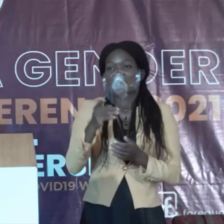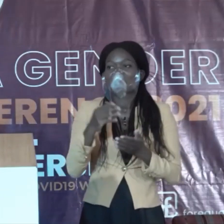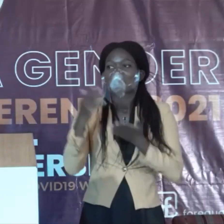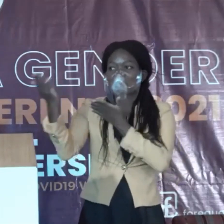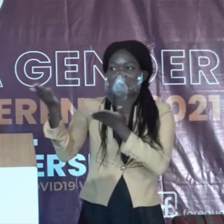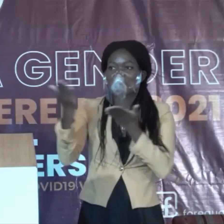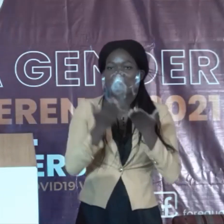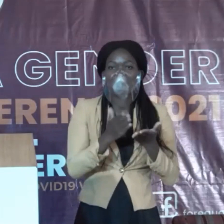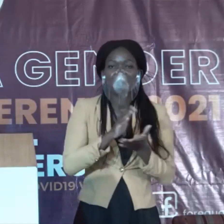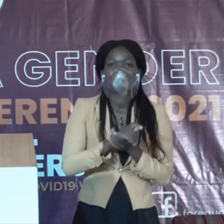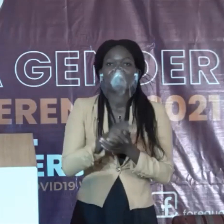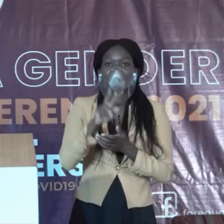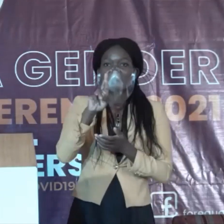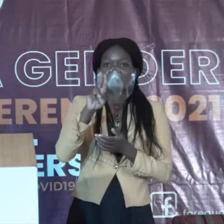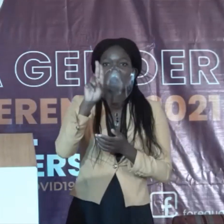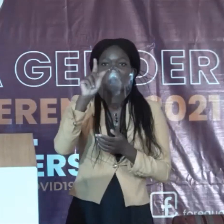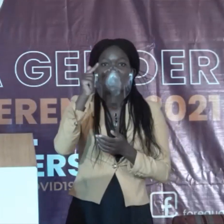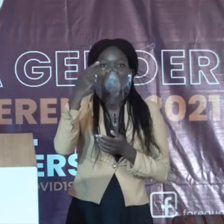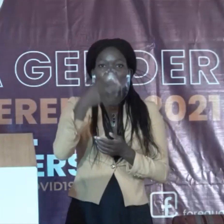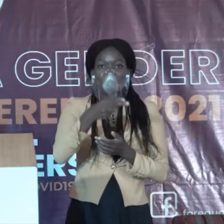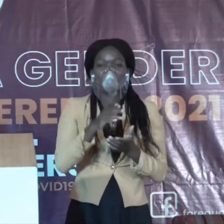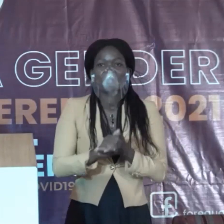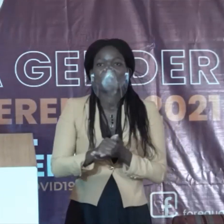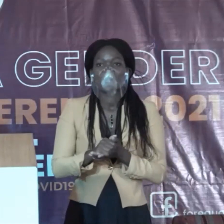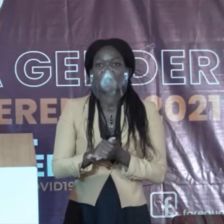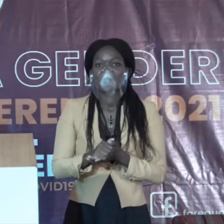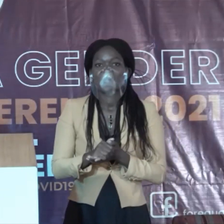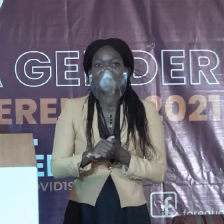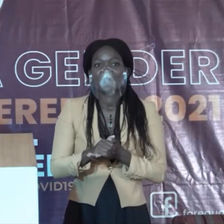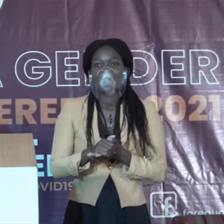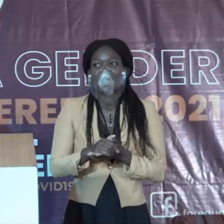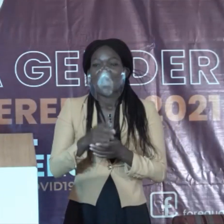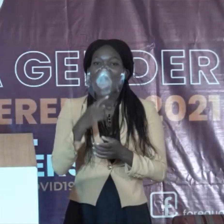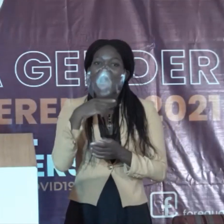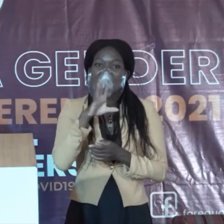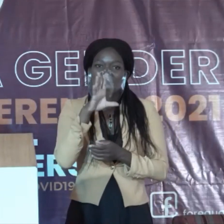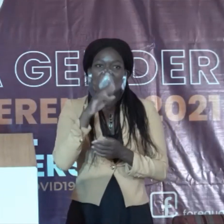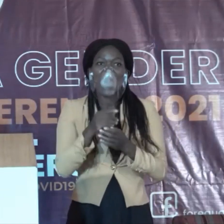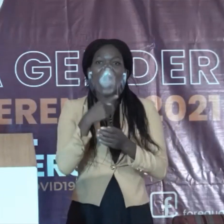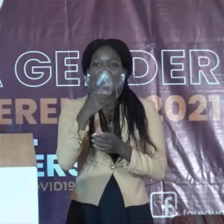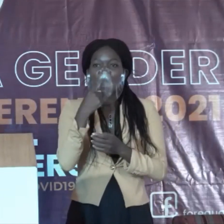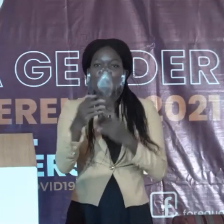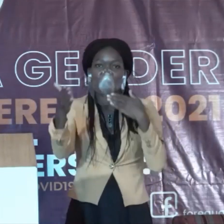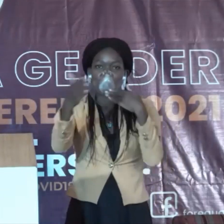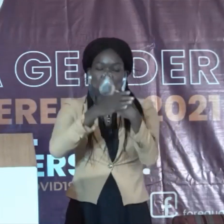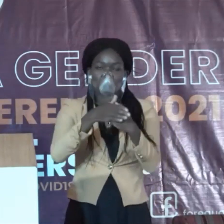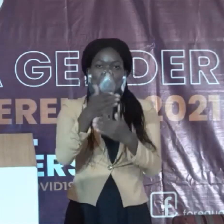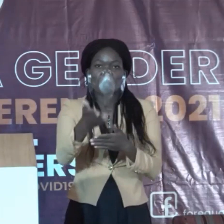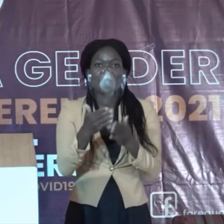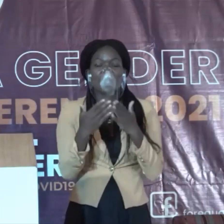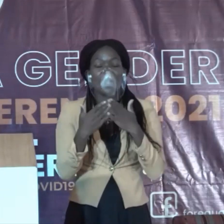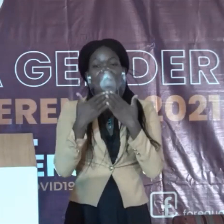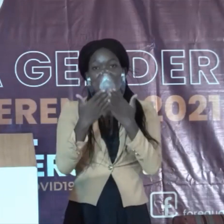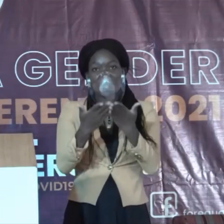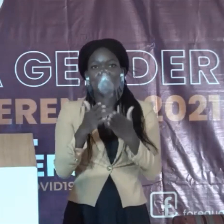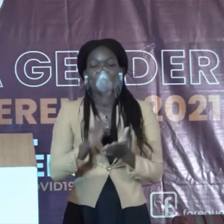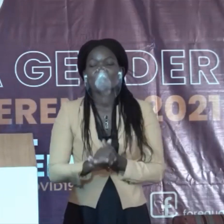welcome Ruth. She's going to give us her closing remarks. Thank you.